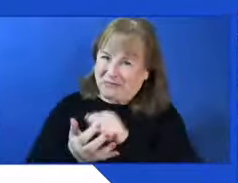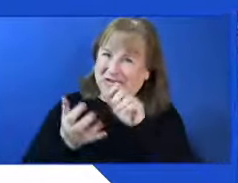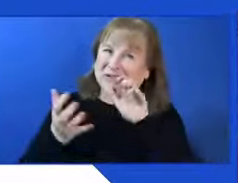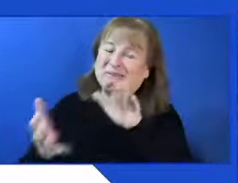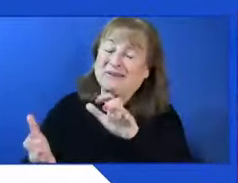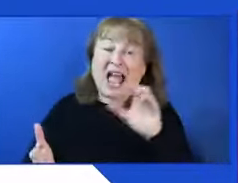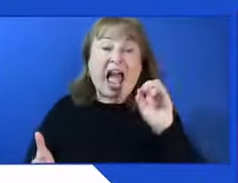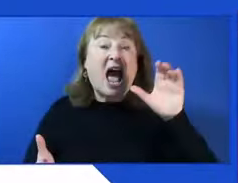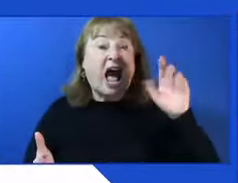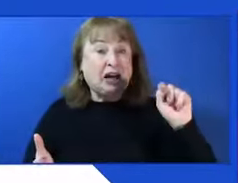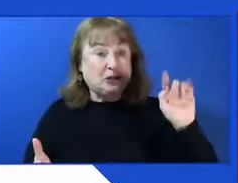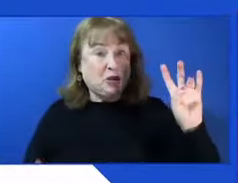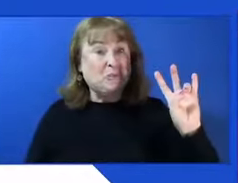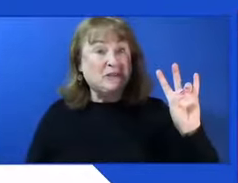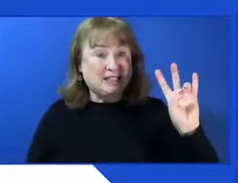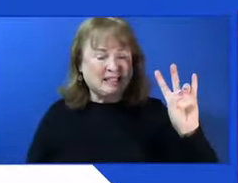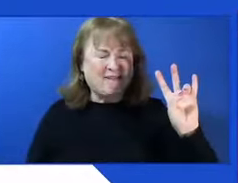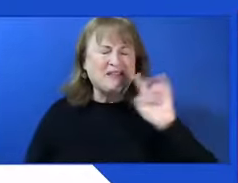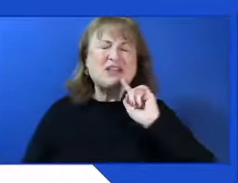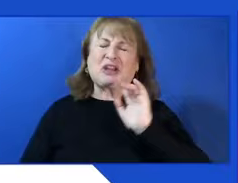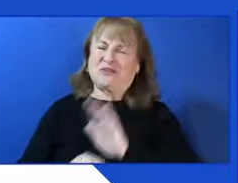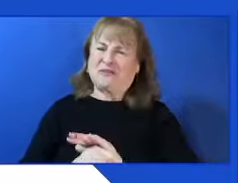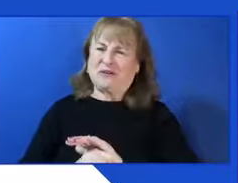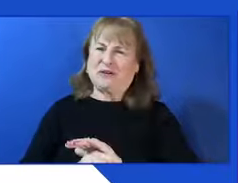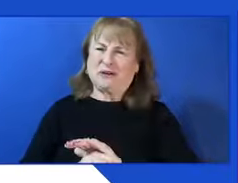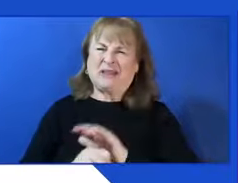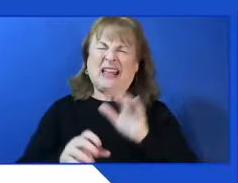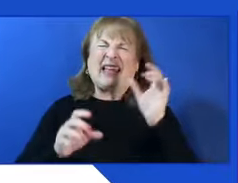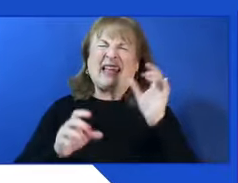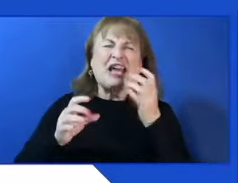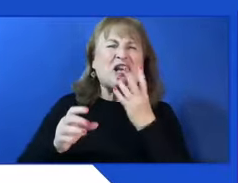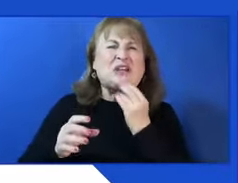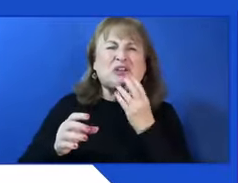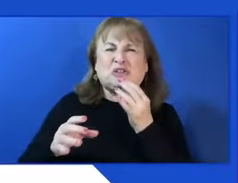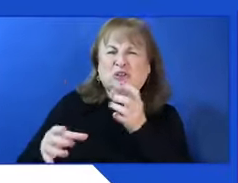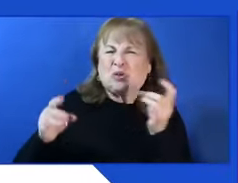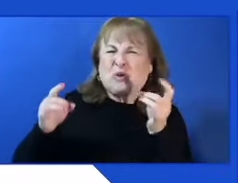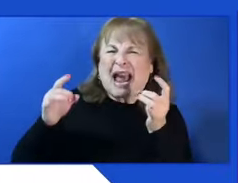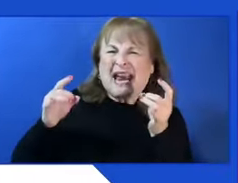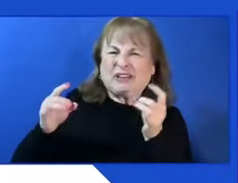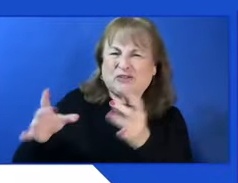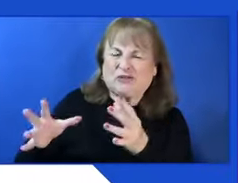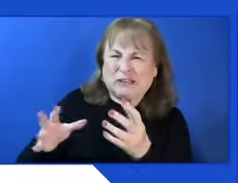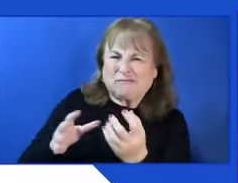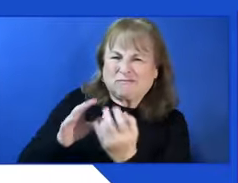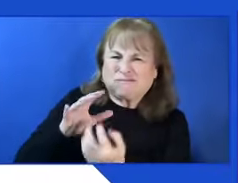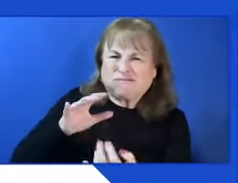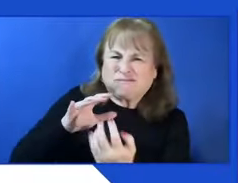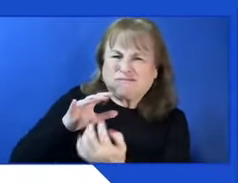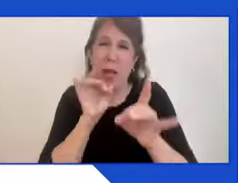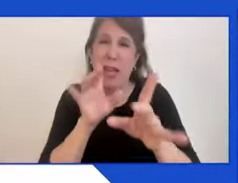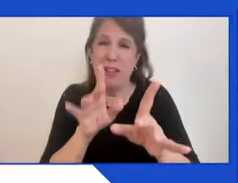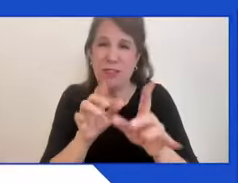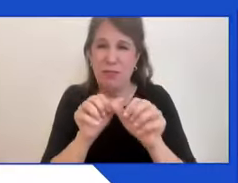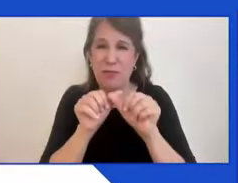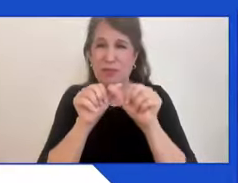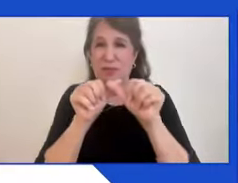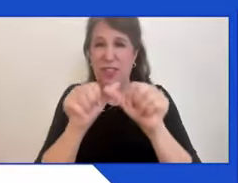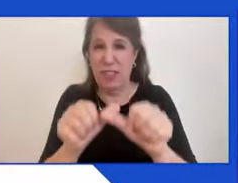October 7th confirms that cancerous Jew hatred festers on our streets